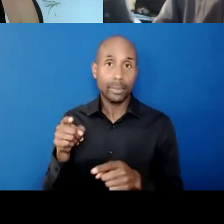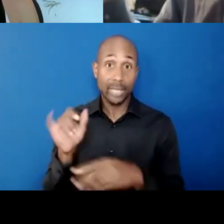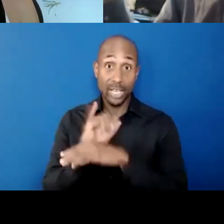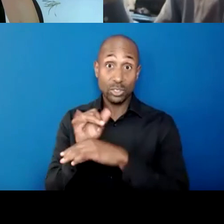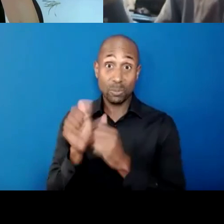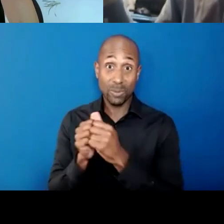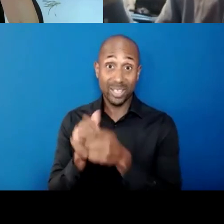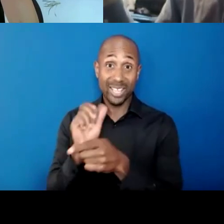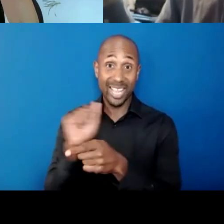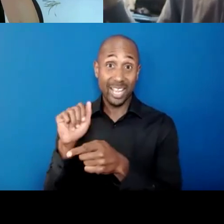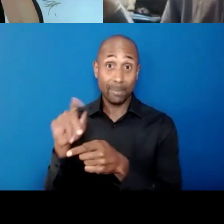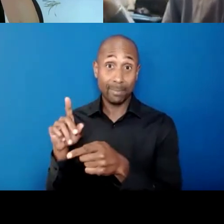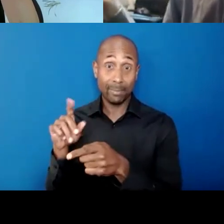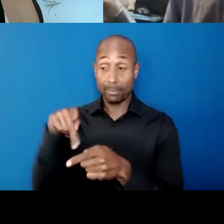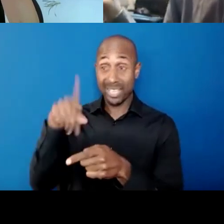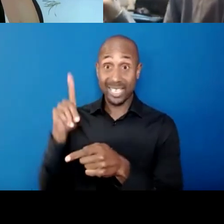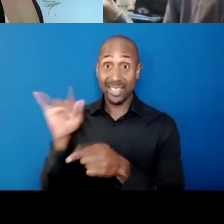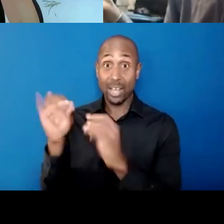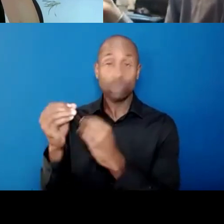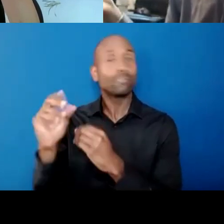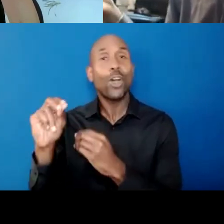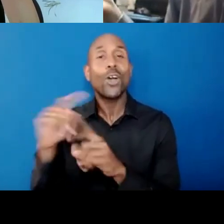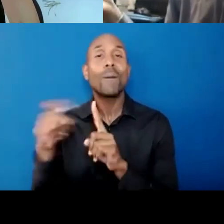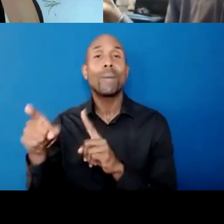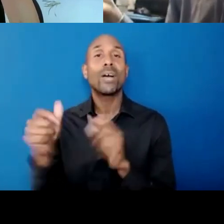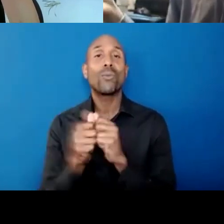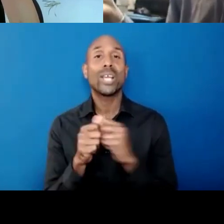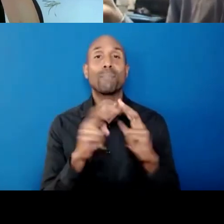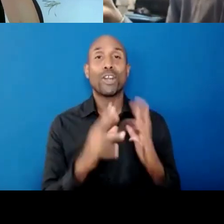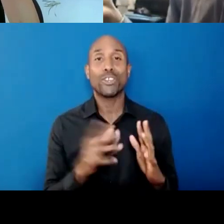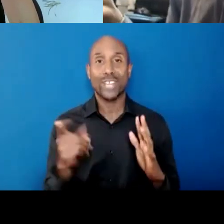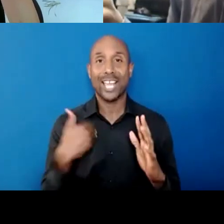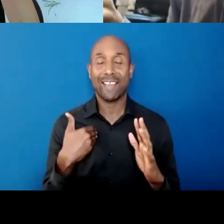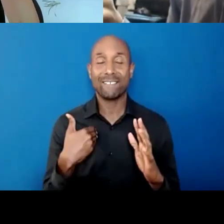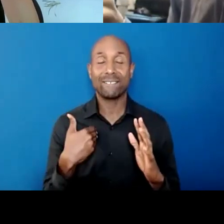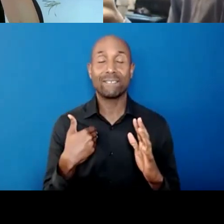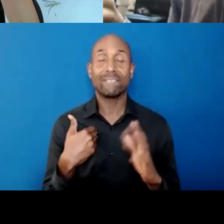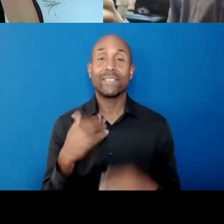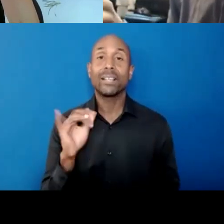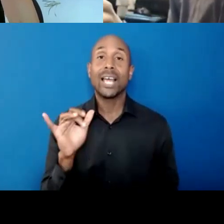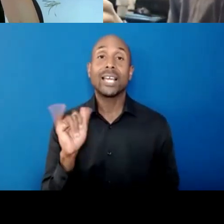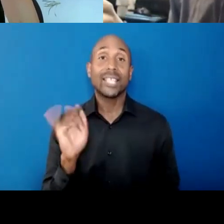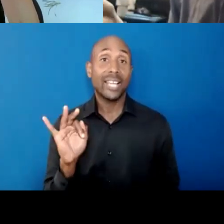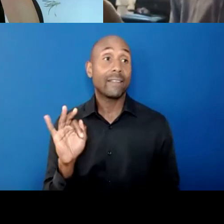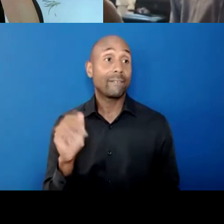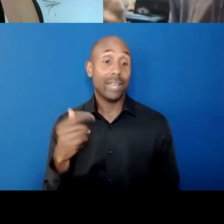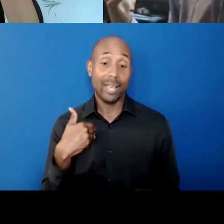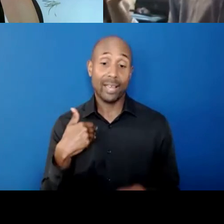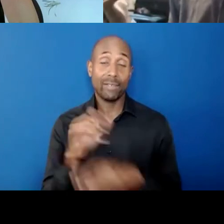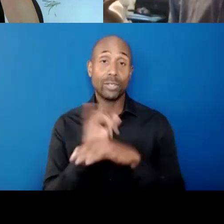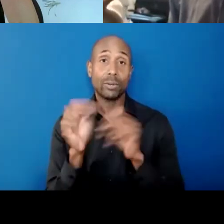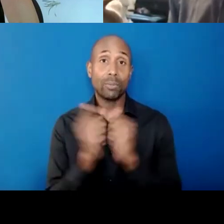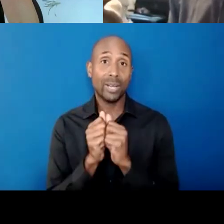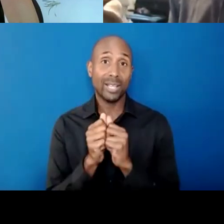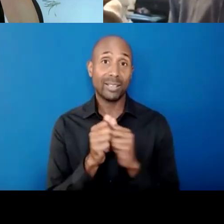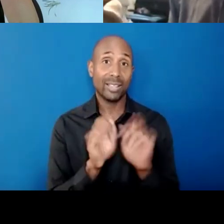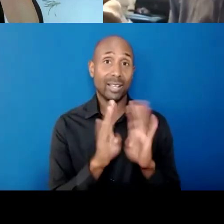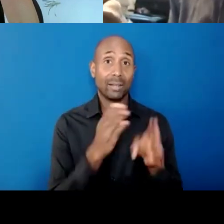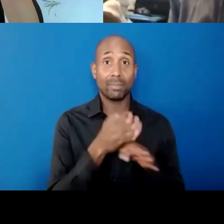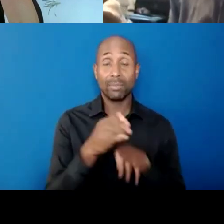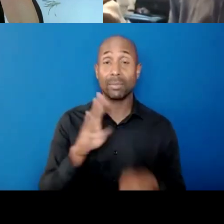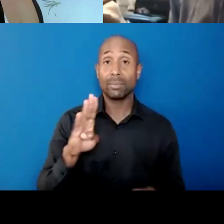like, if you have a branch in the DC area, I would definitely encourage you to get in contact to partner with